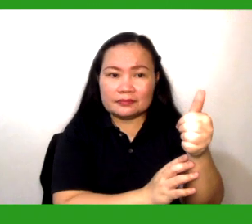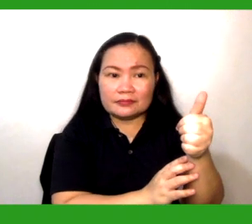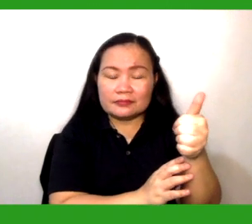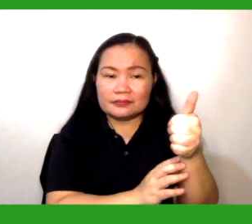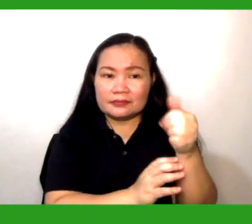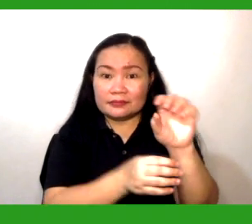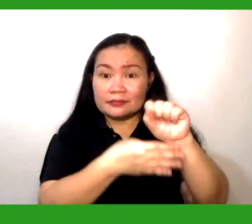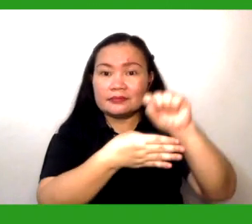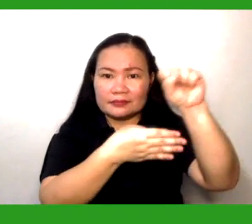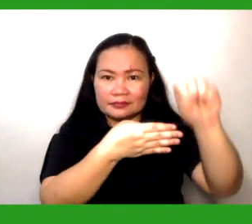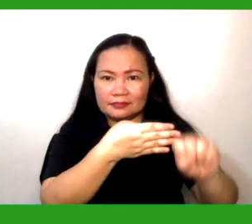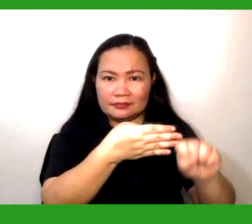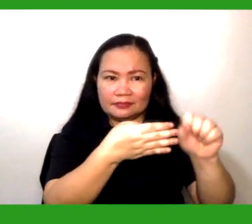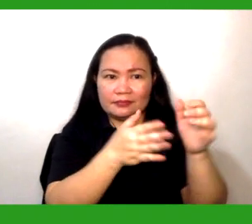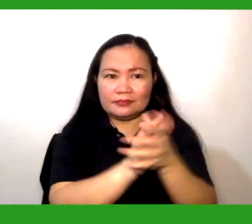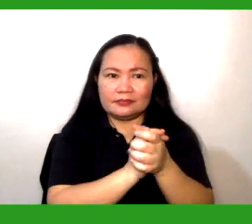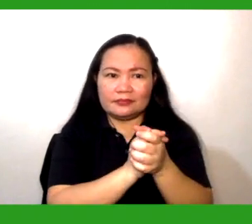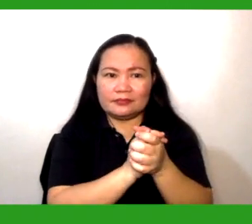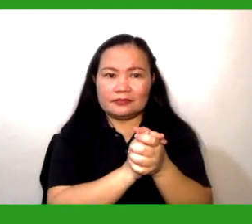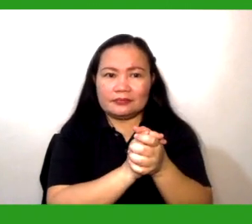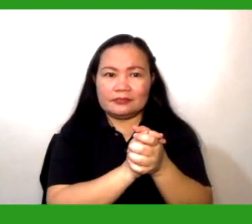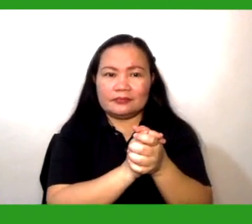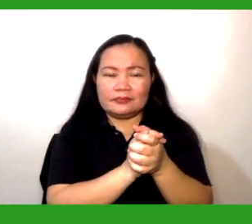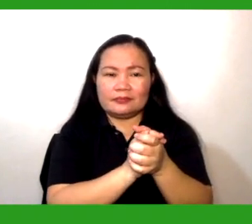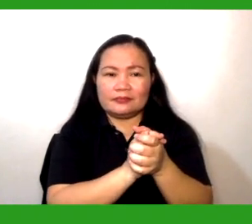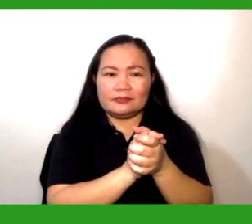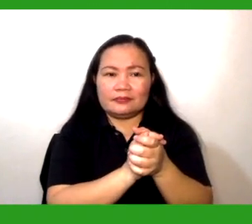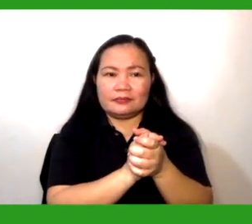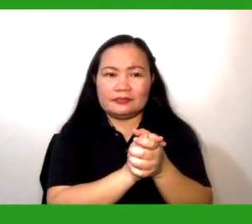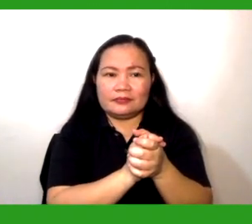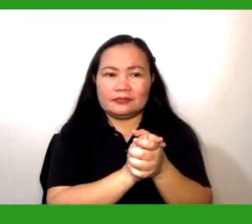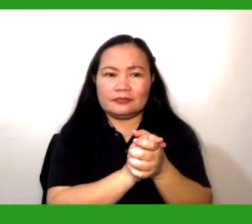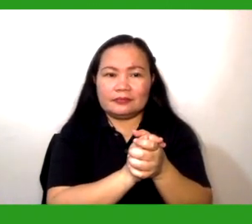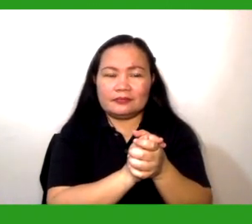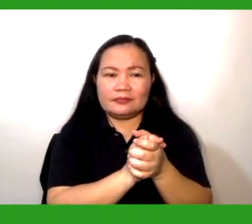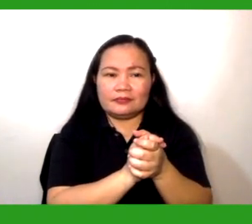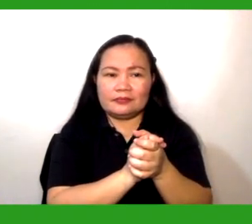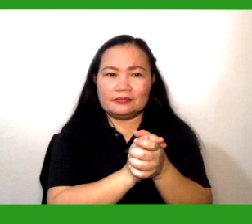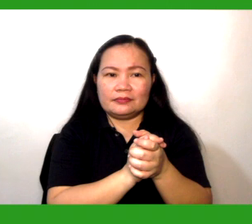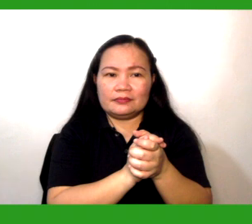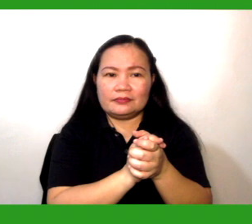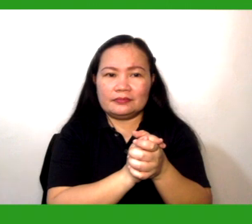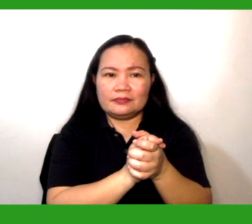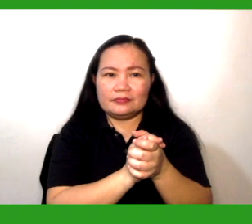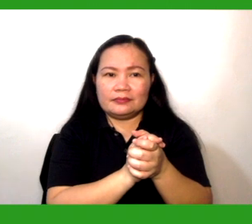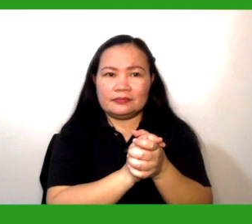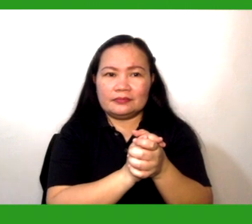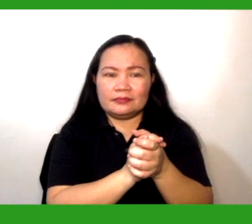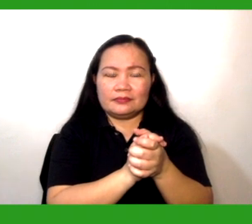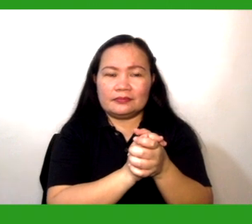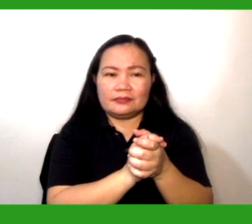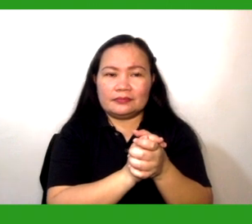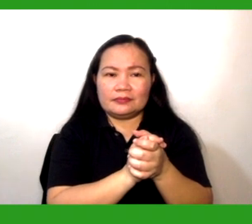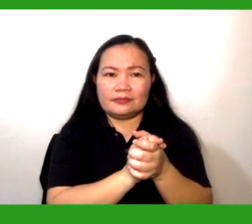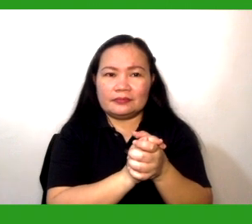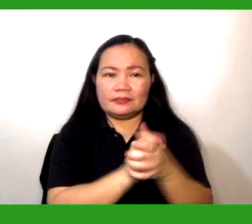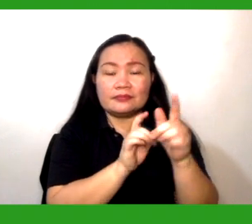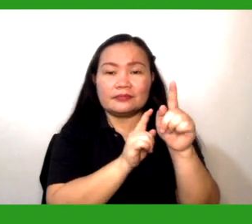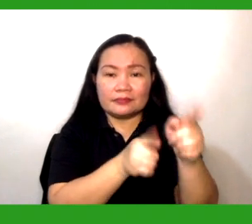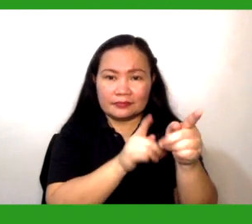1 to 6, and then 4 items here because this is 2 points each. So let's see if you get